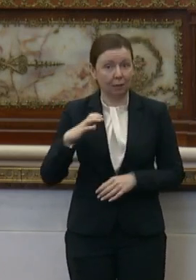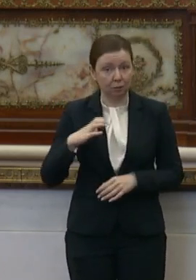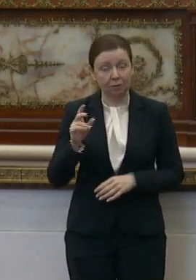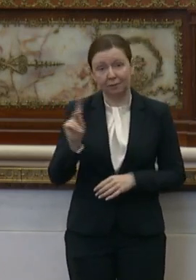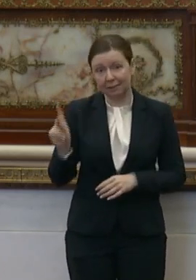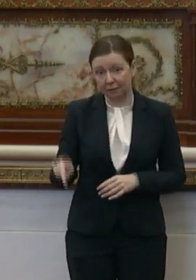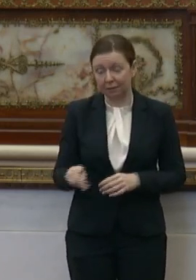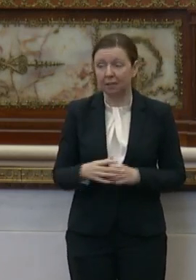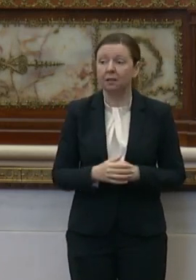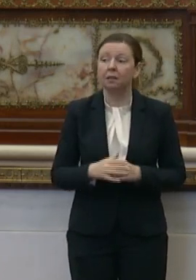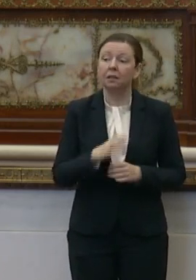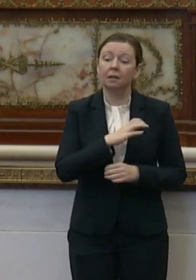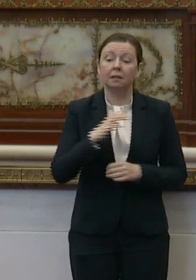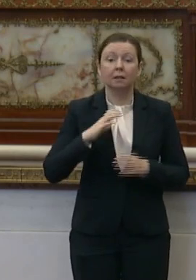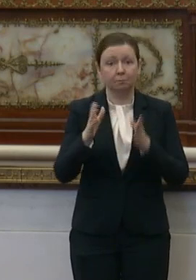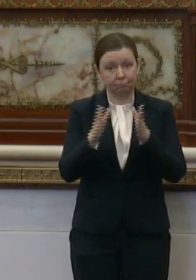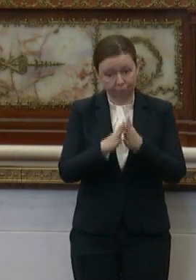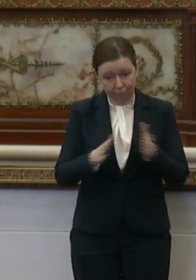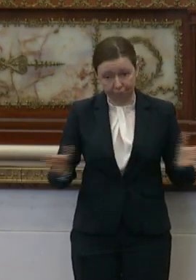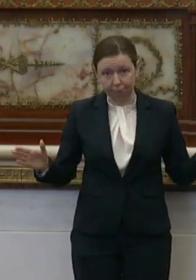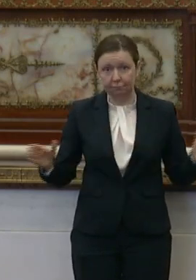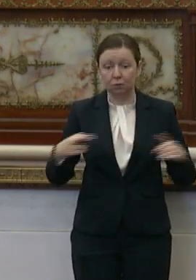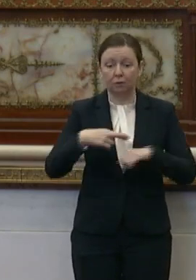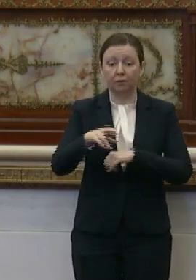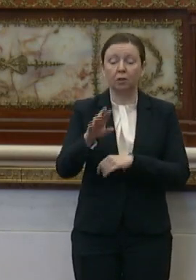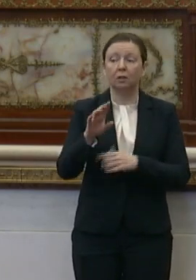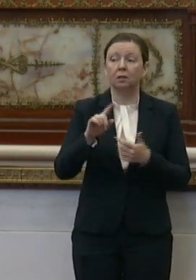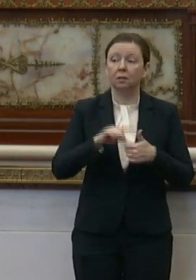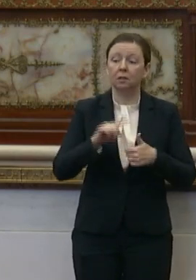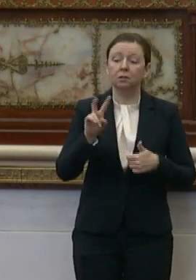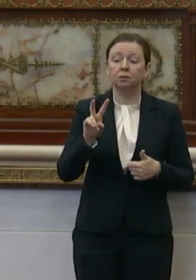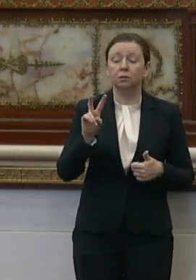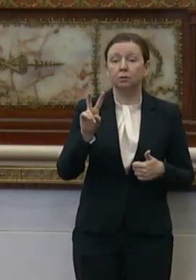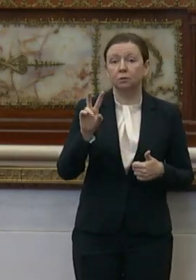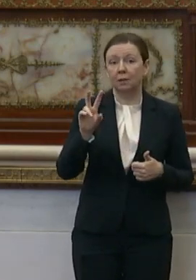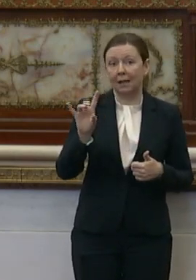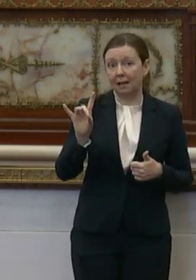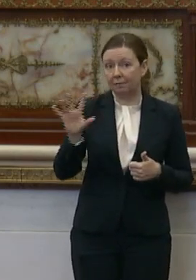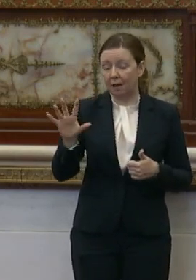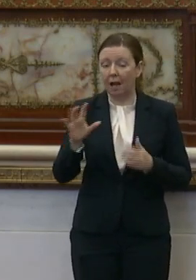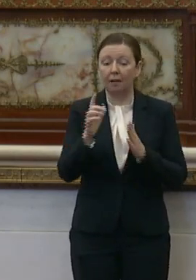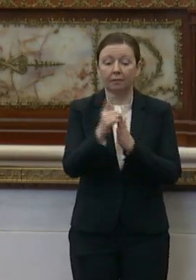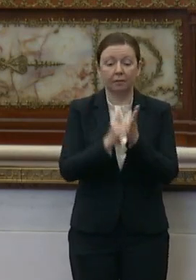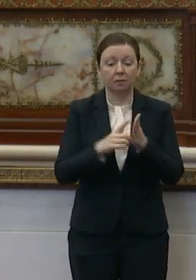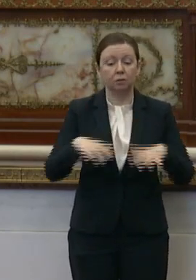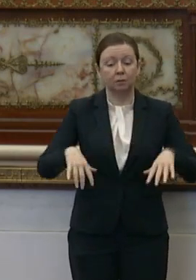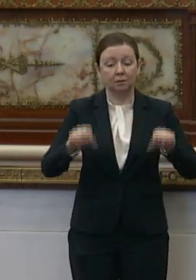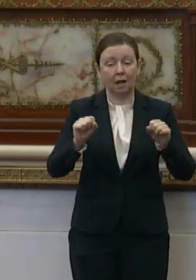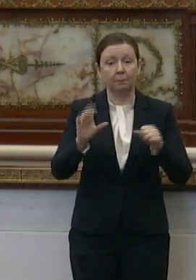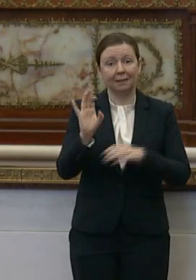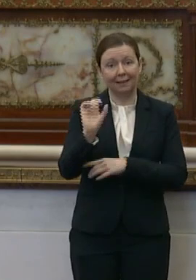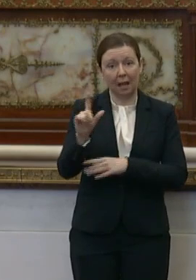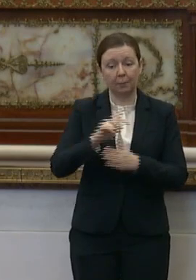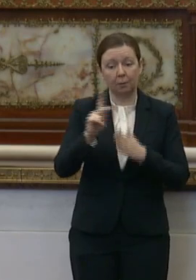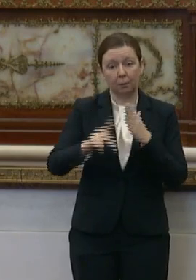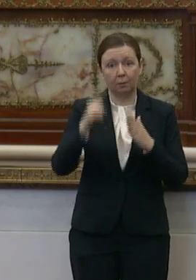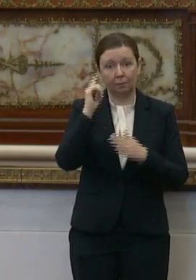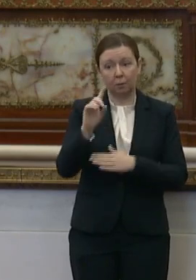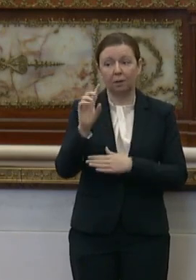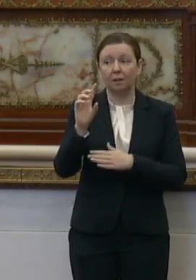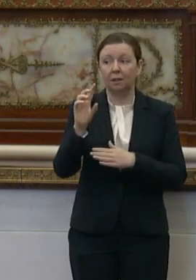Philadelphia, the Committee of the Whole, to which is referred Bill Number 200285, entitled an ordinance to adopt a capital program for the six fiscal